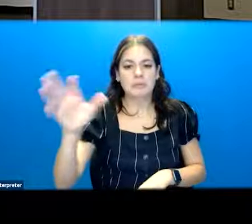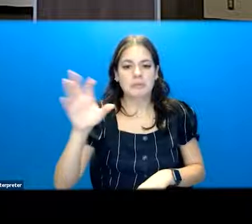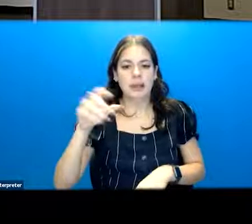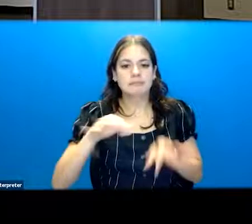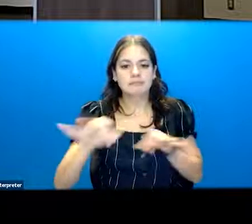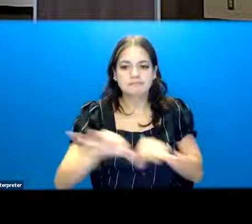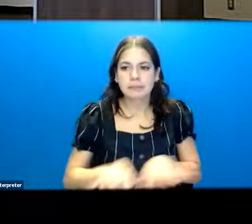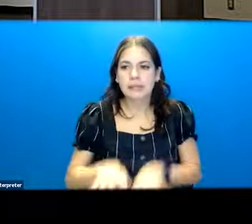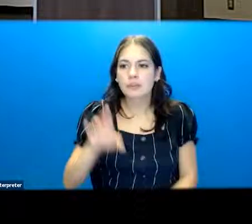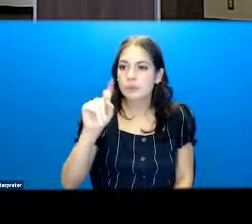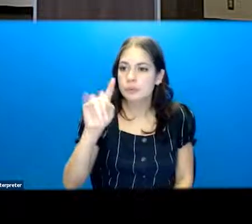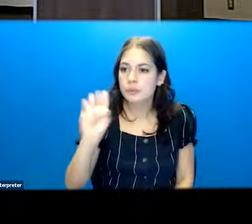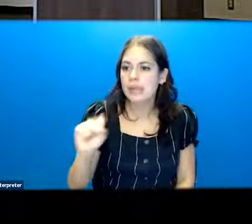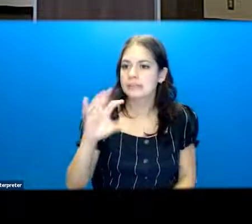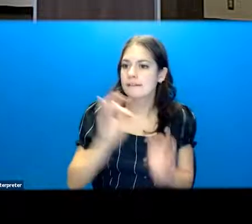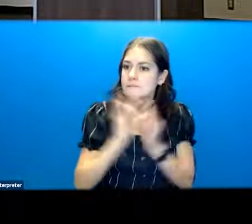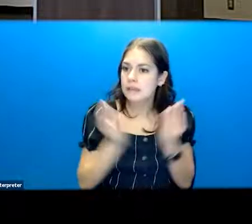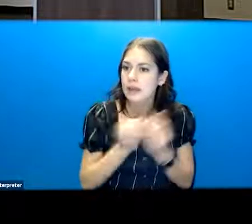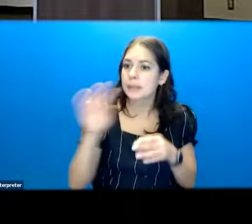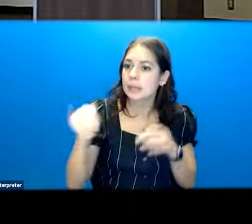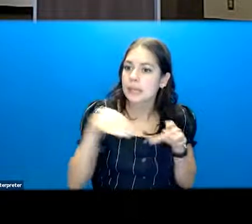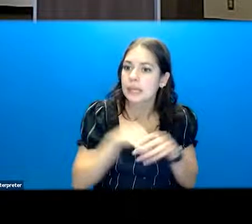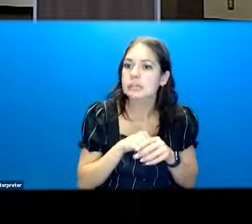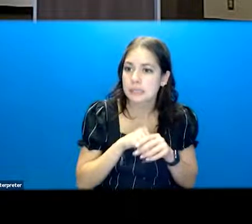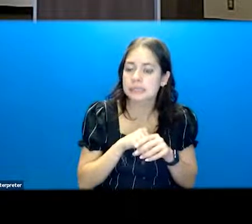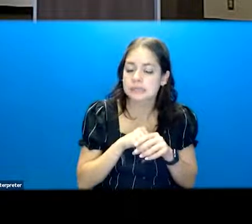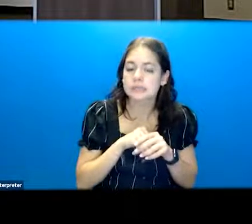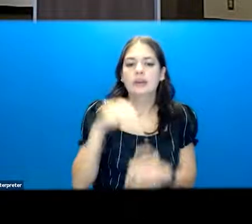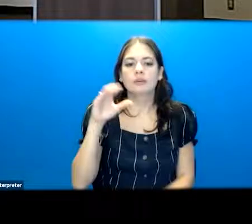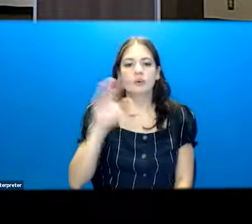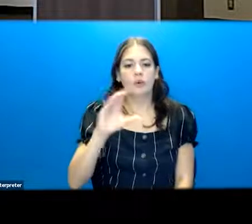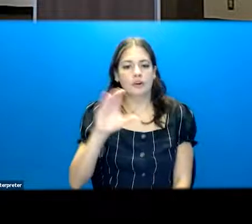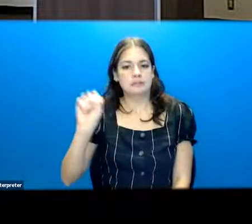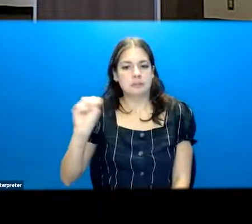rates of family engagement in coordinated specialty care.